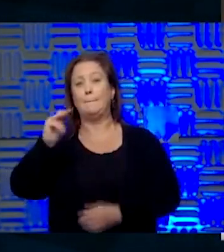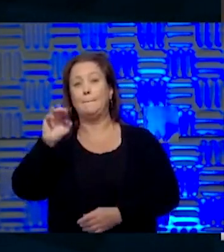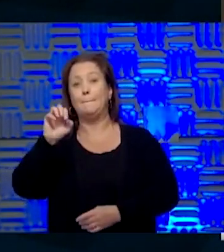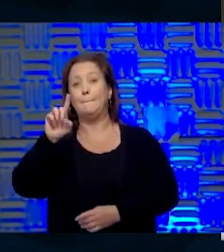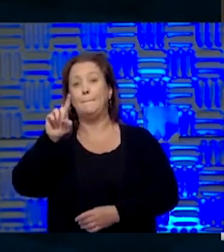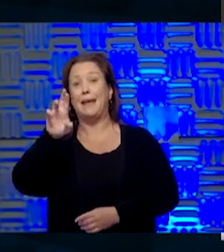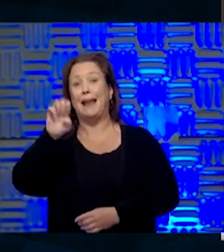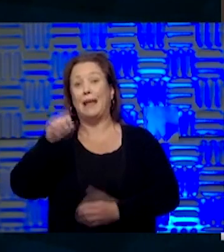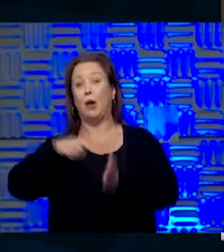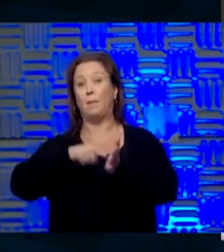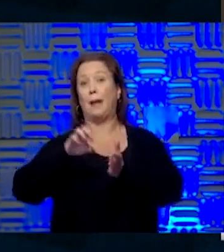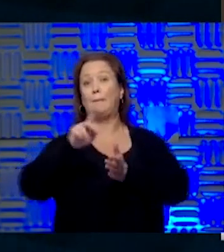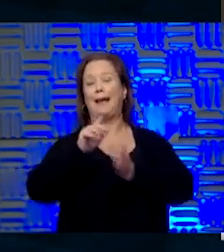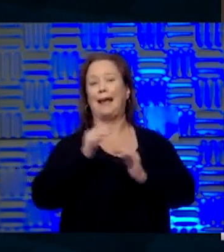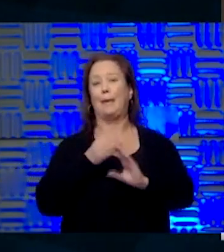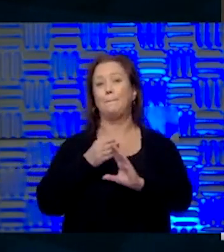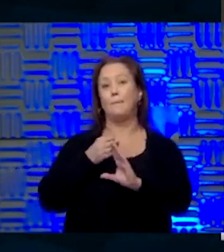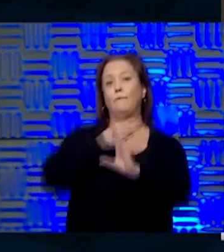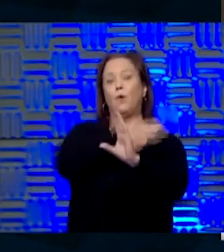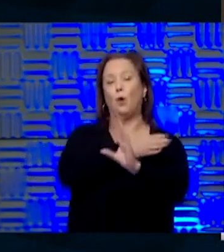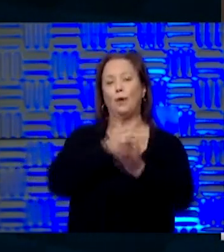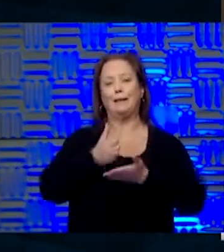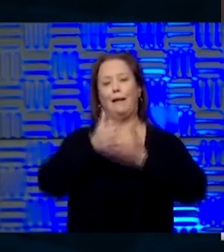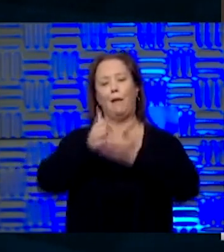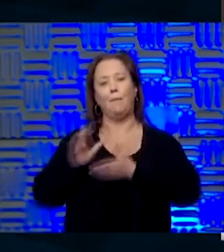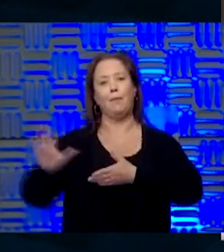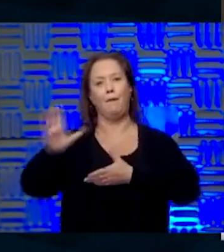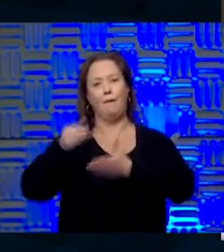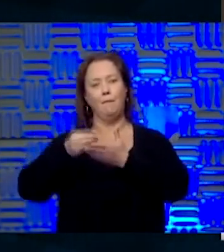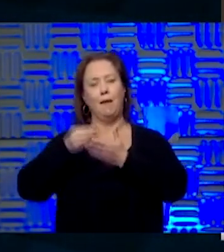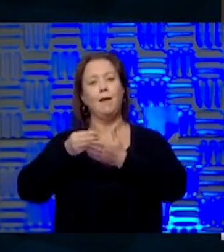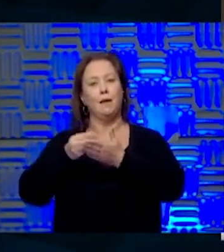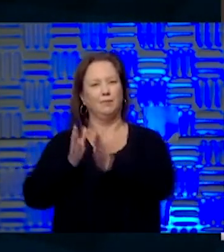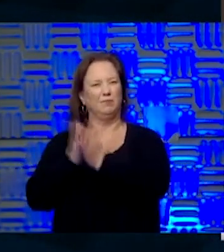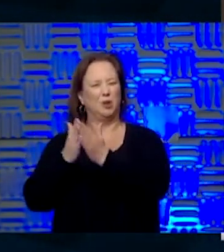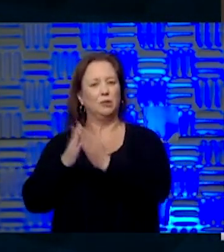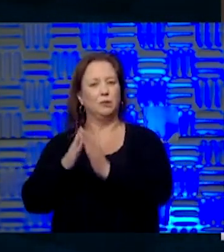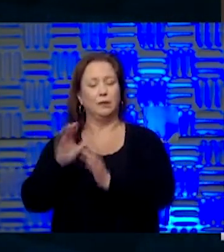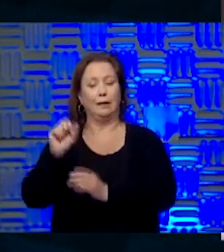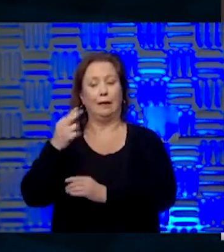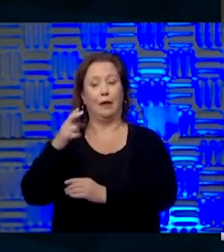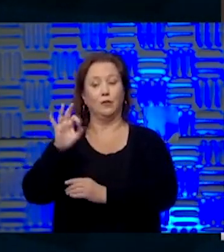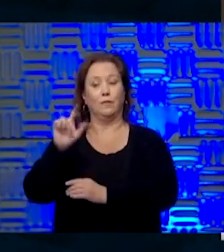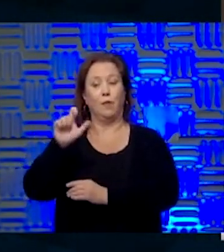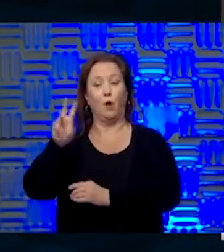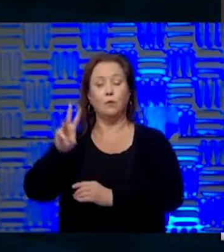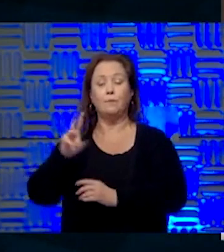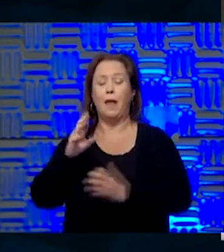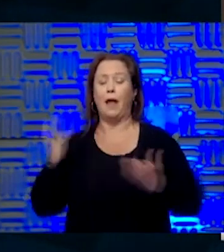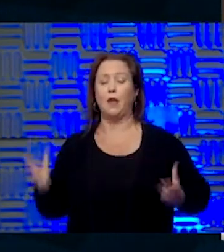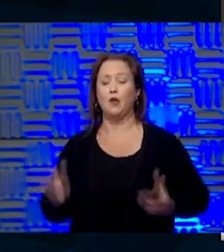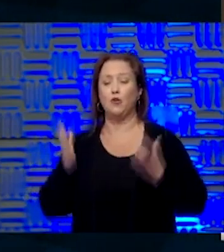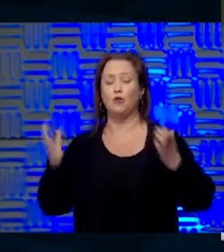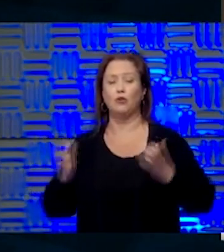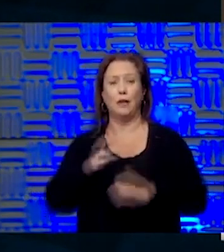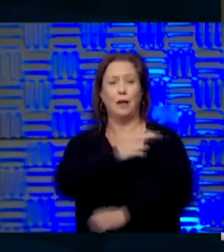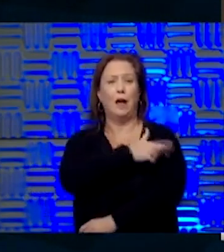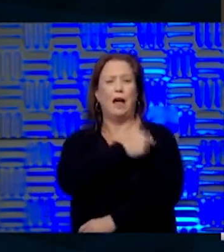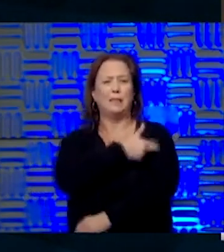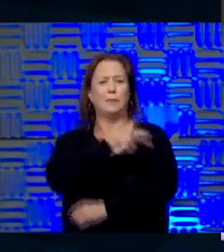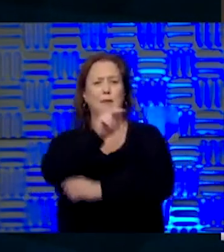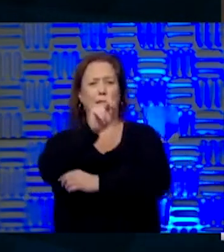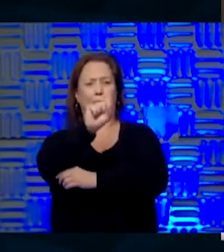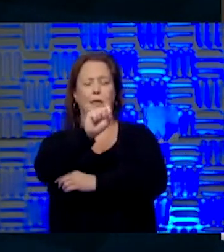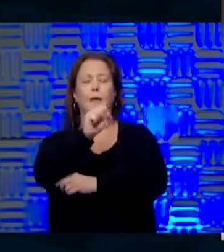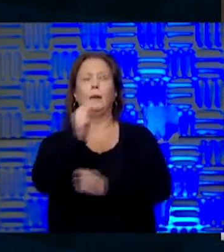advance, trying to help cash flow, and many hospitals did. Doug, I encouraged hospitals in Kansas. Many of them were worried about having